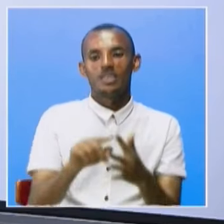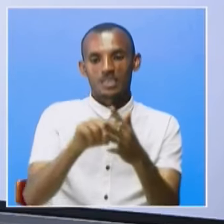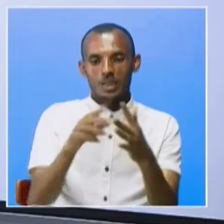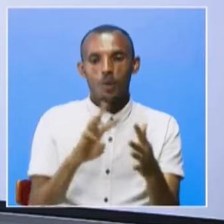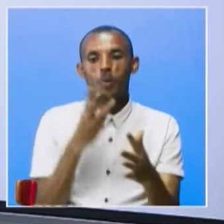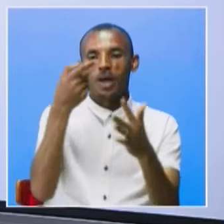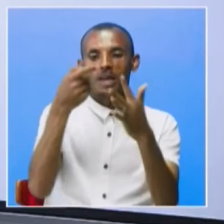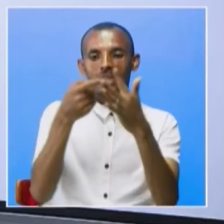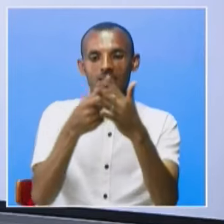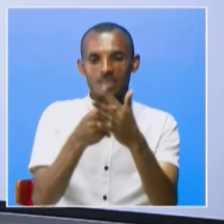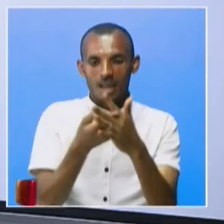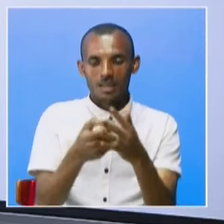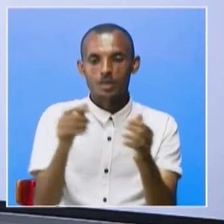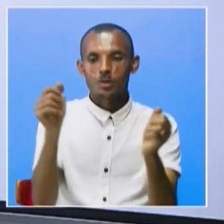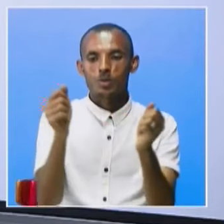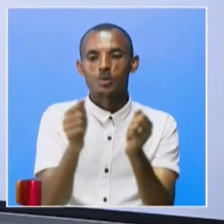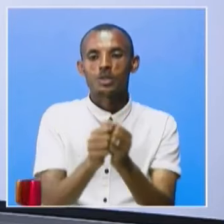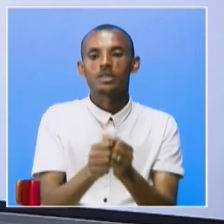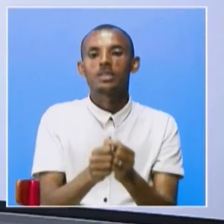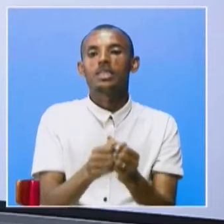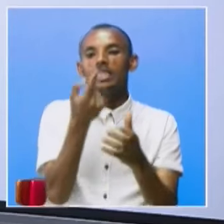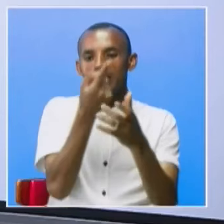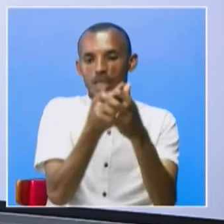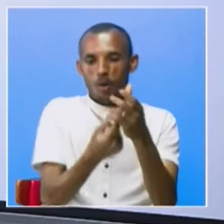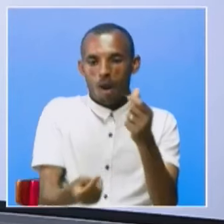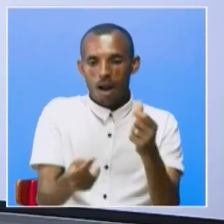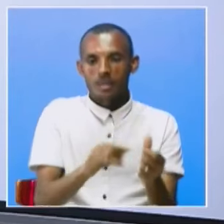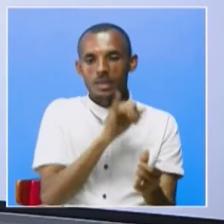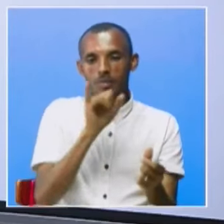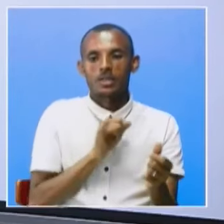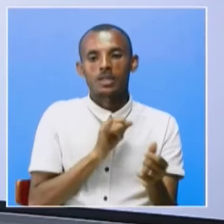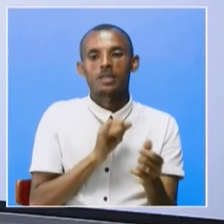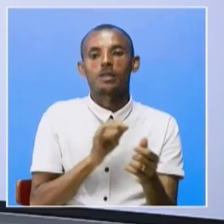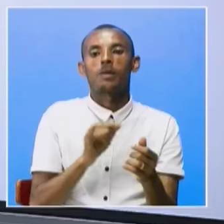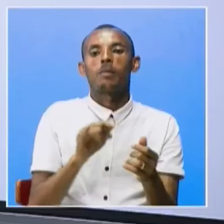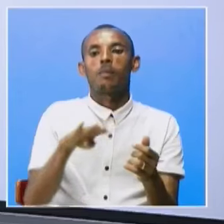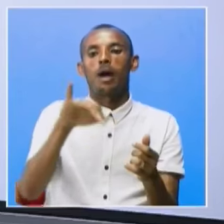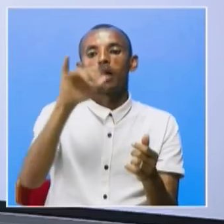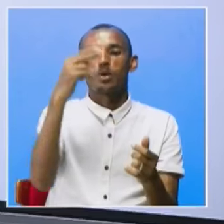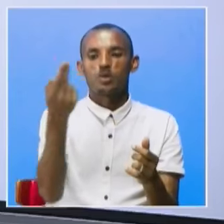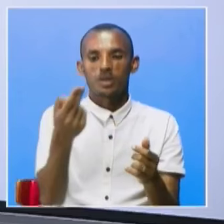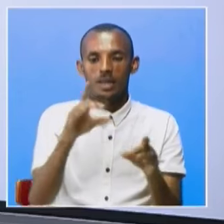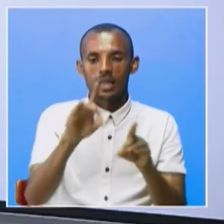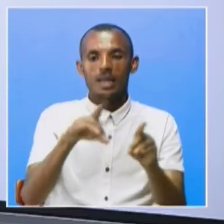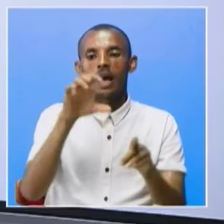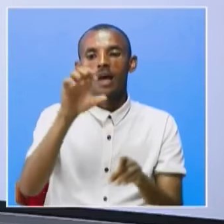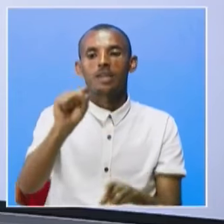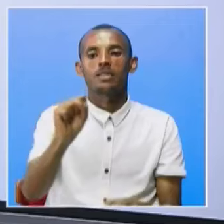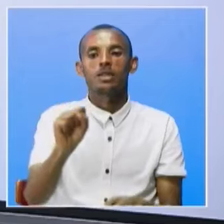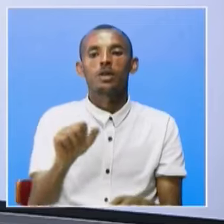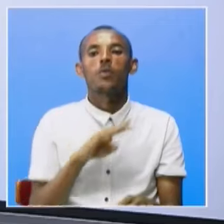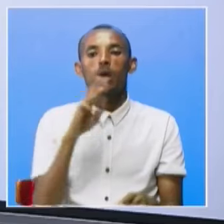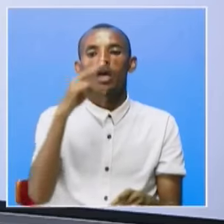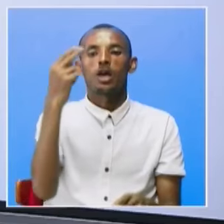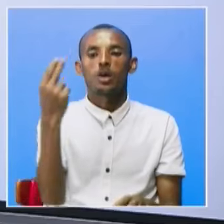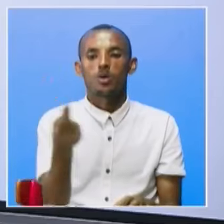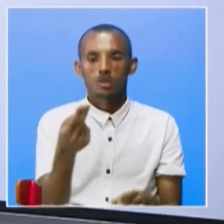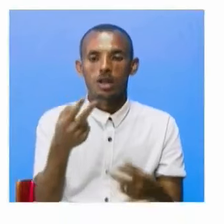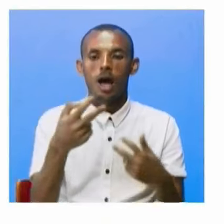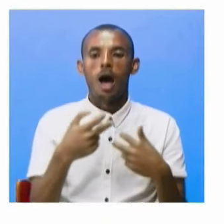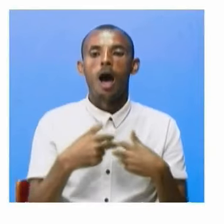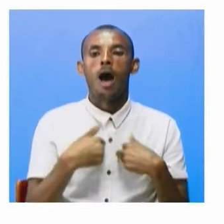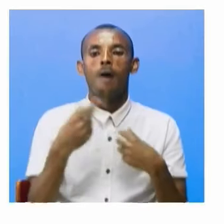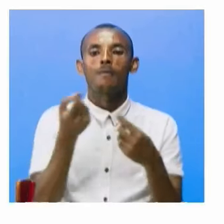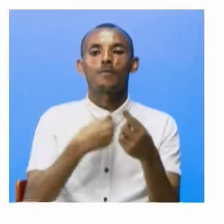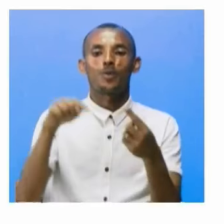already implied that our subject is singular by using does, we use what? Have to. Very good. She